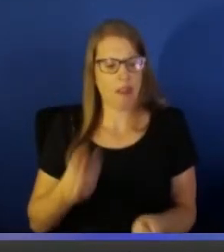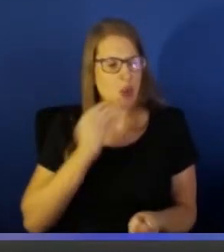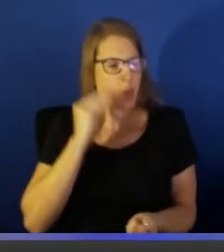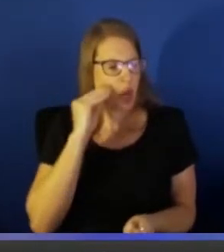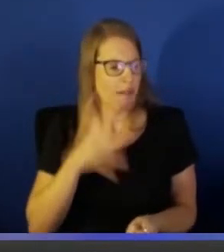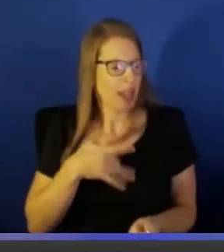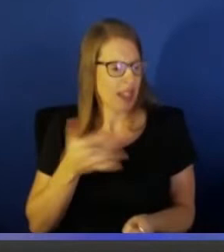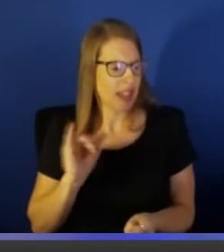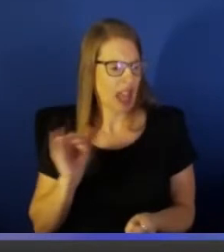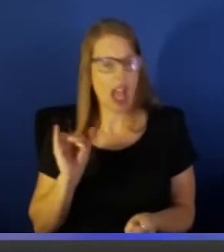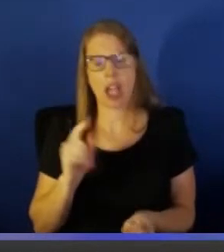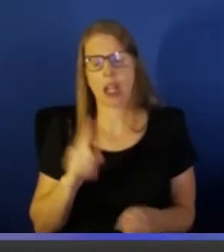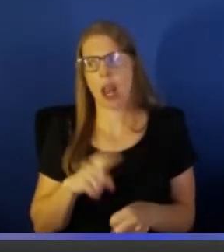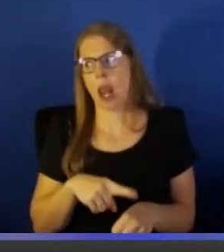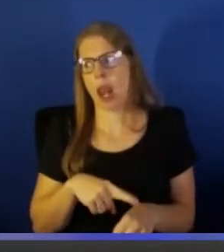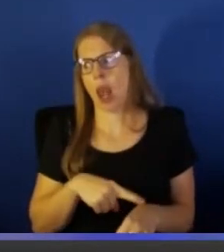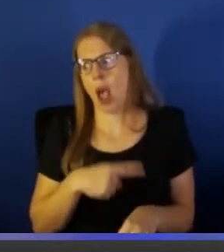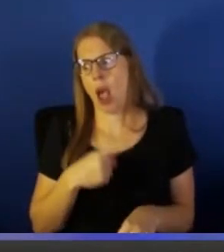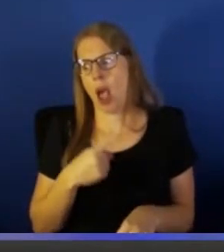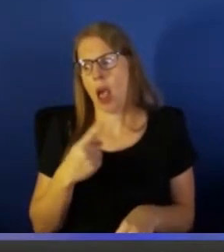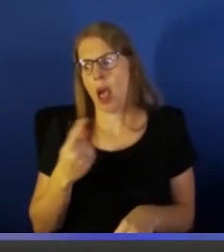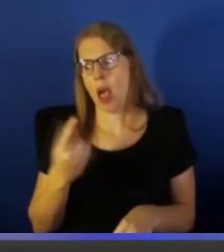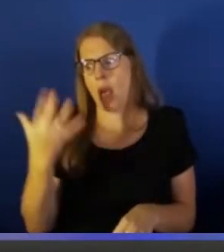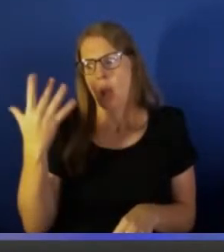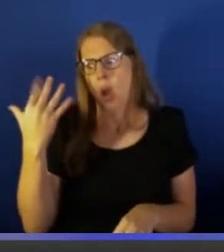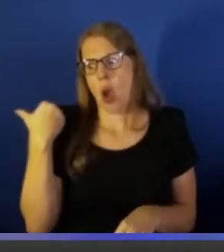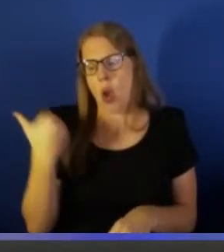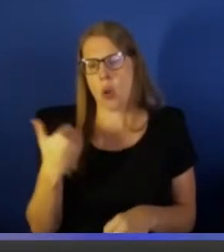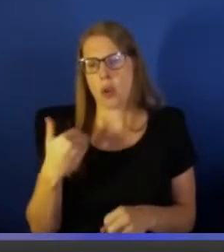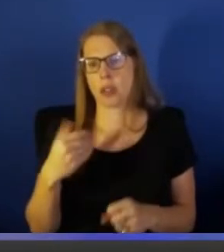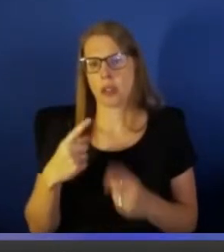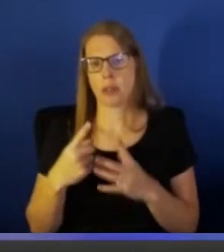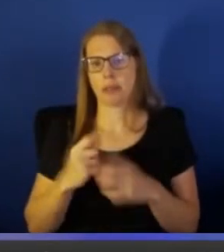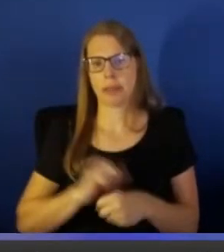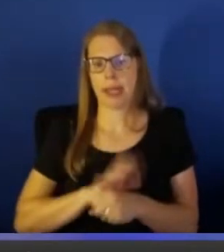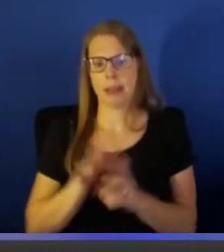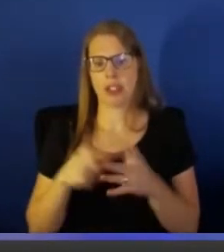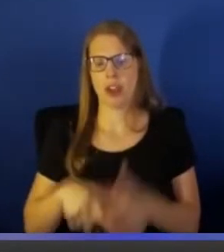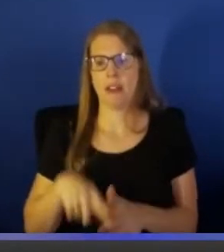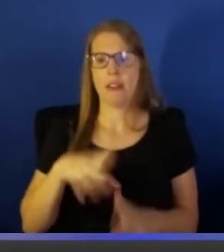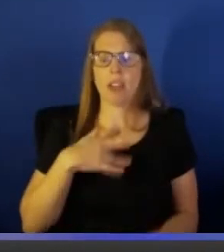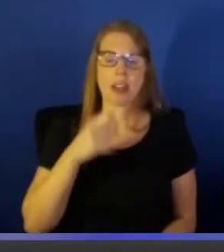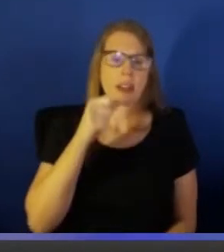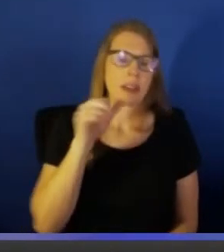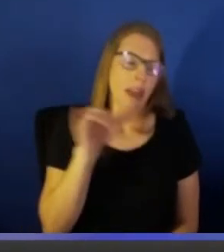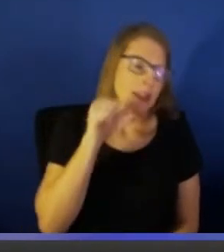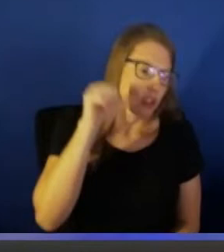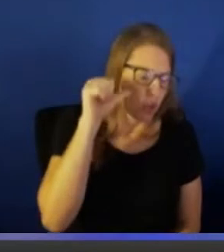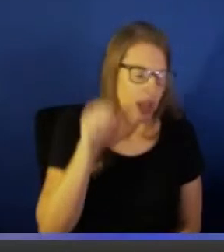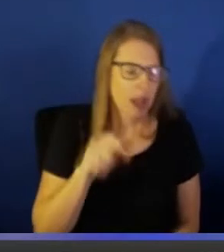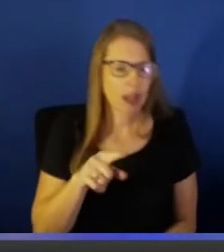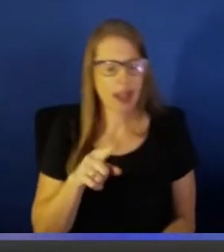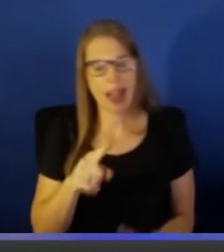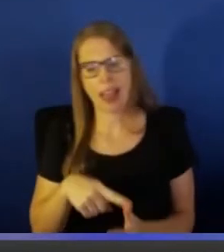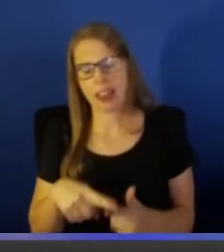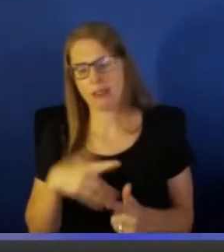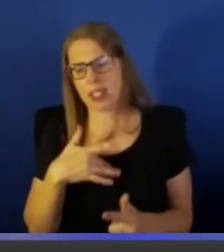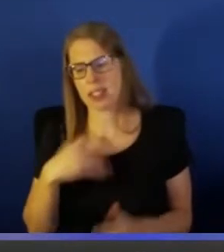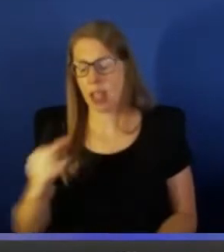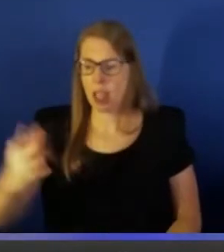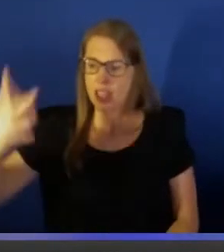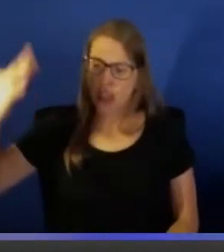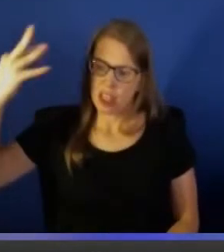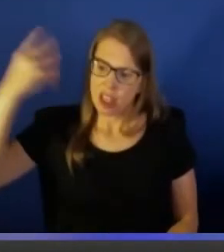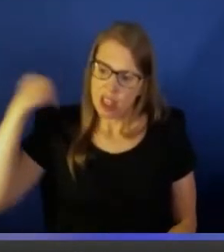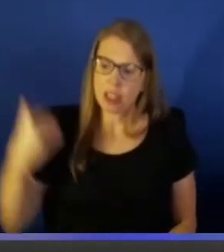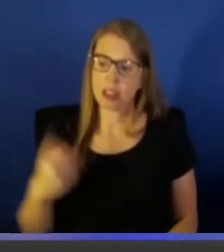like so long ago that we got into this pandemic. It feels like yesterday, then it feels like so long ago. So, Mayor, I'll start with you. You get into